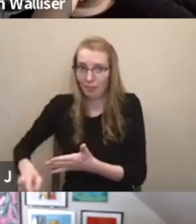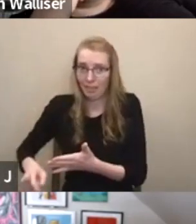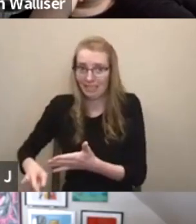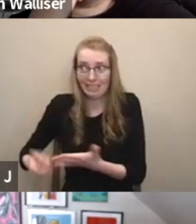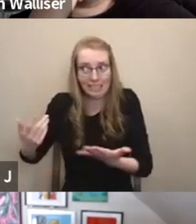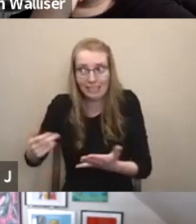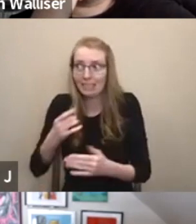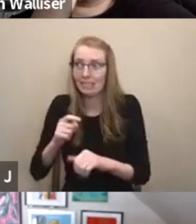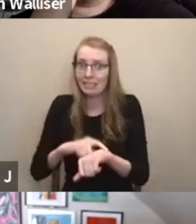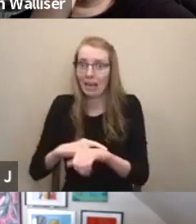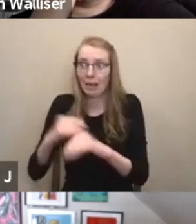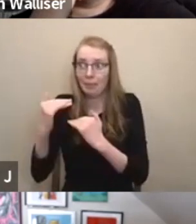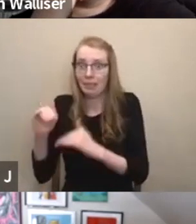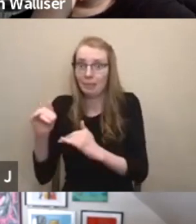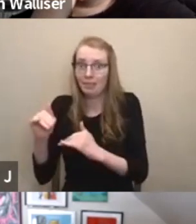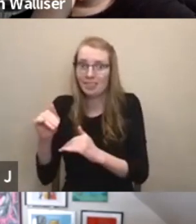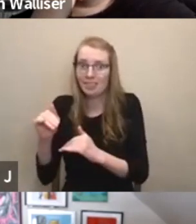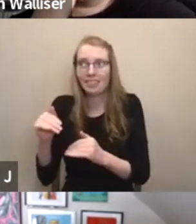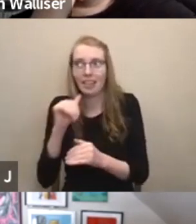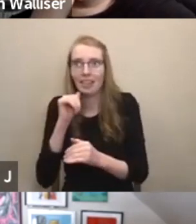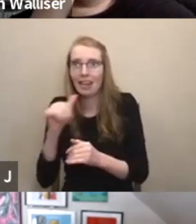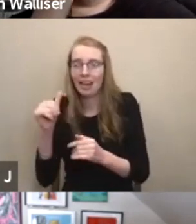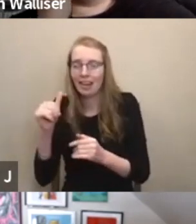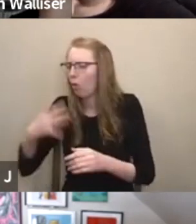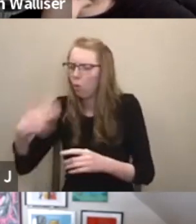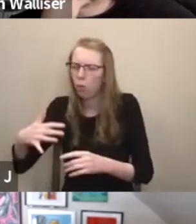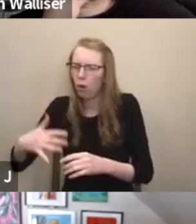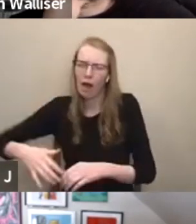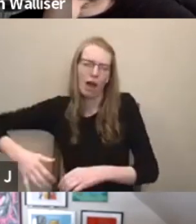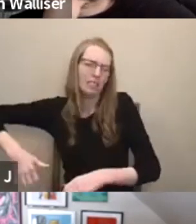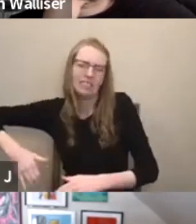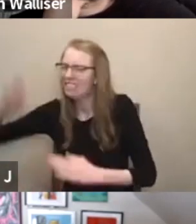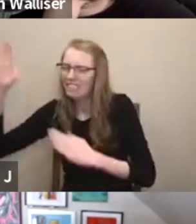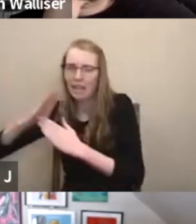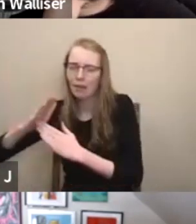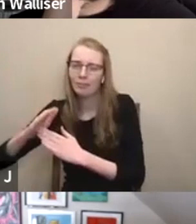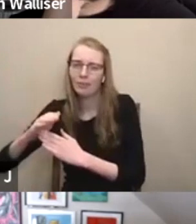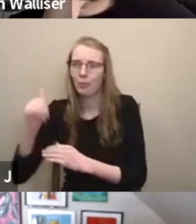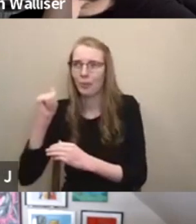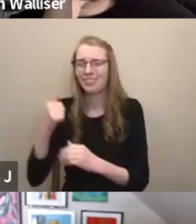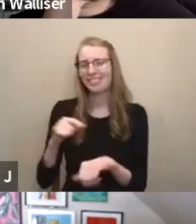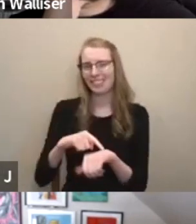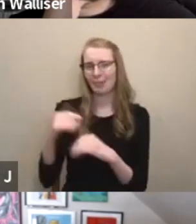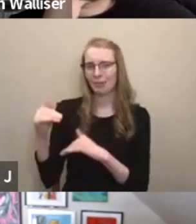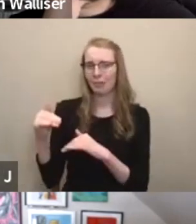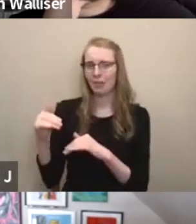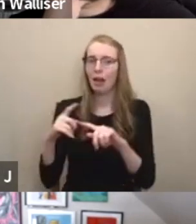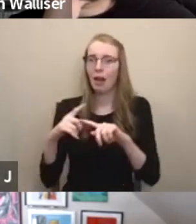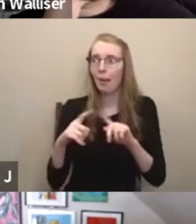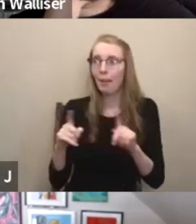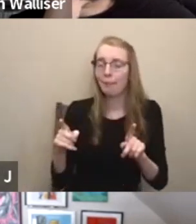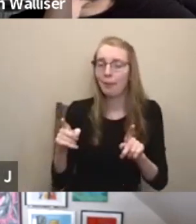our hearts. But we created a different approach that Munish was on board with, the writer was on board